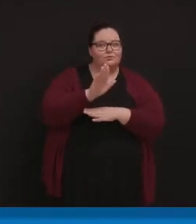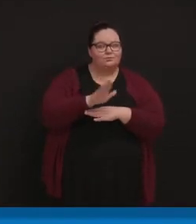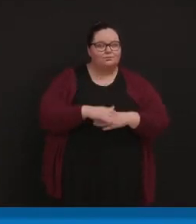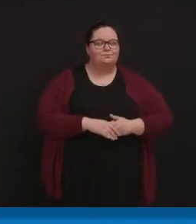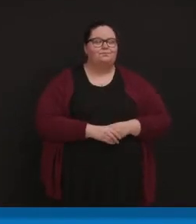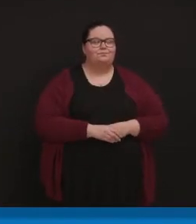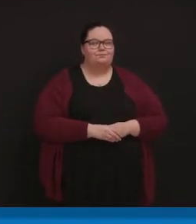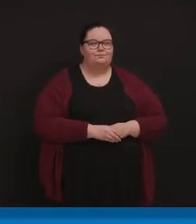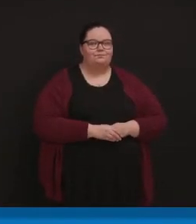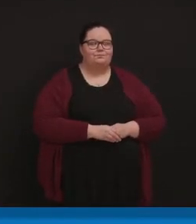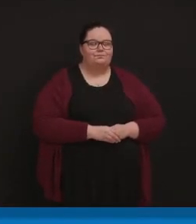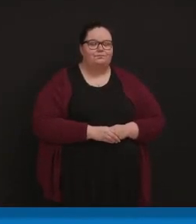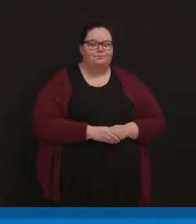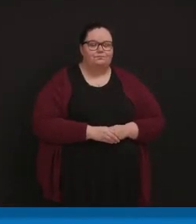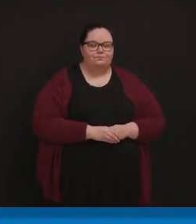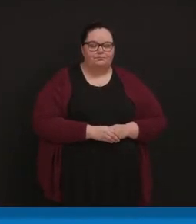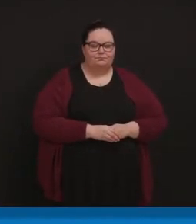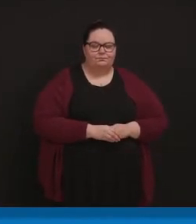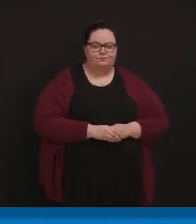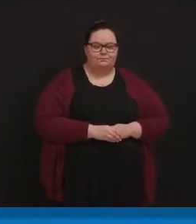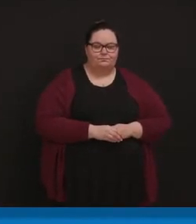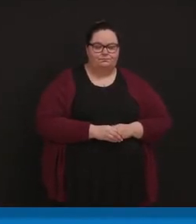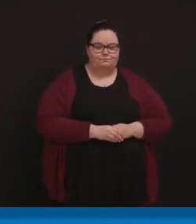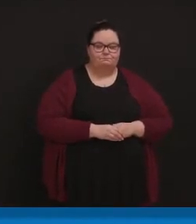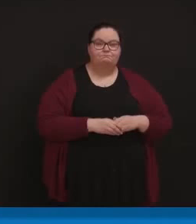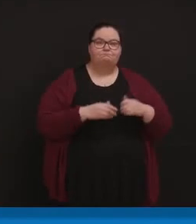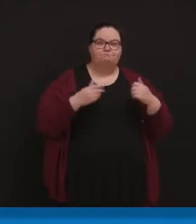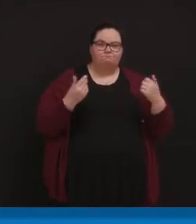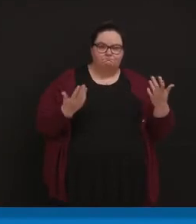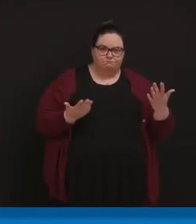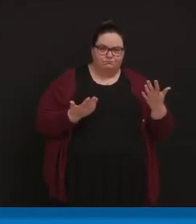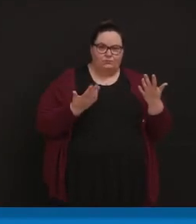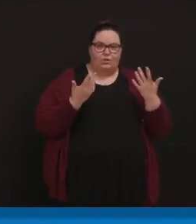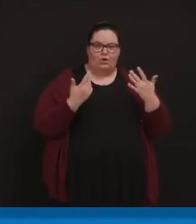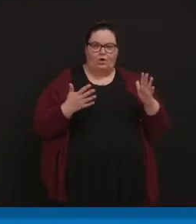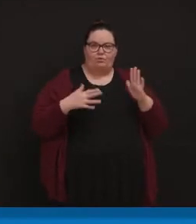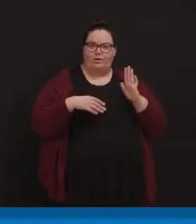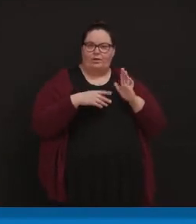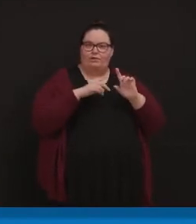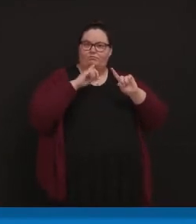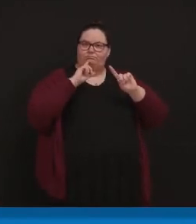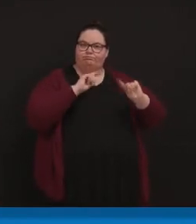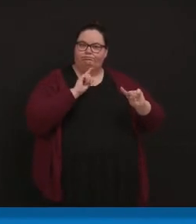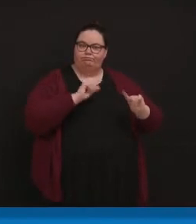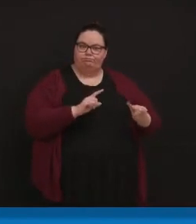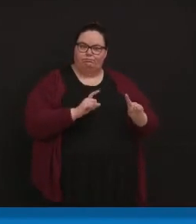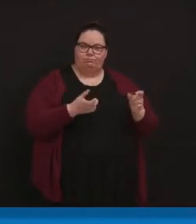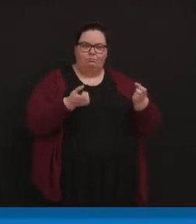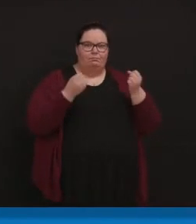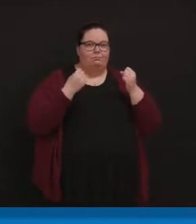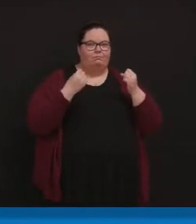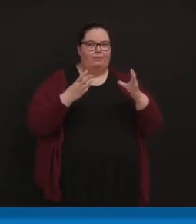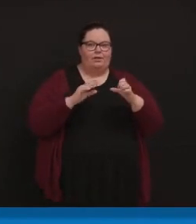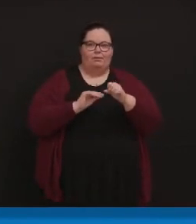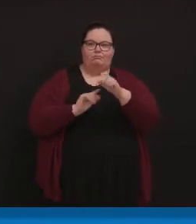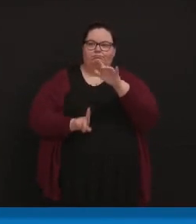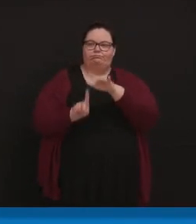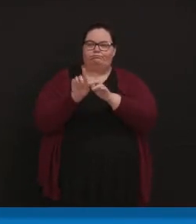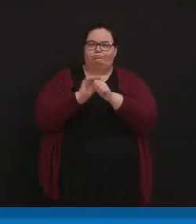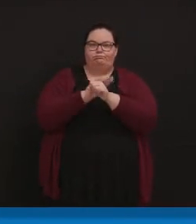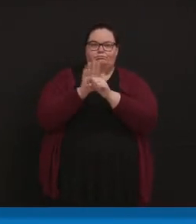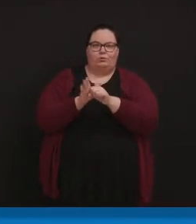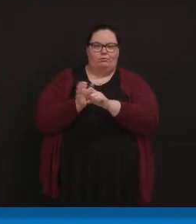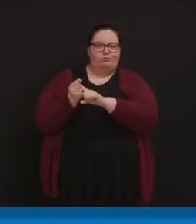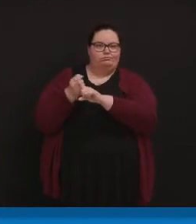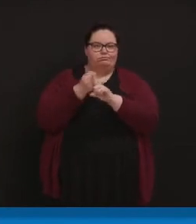Bon après-midi, bienvenue. So, as has been already reported, we've had a number of positive cases of COVID-19